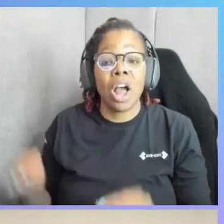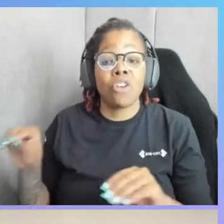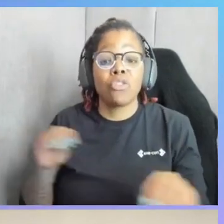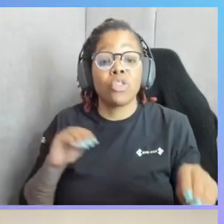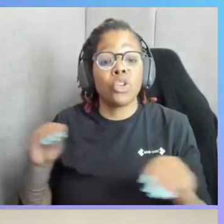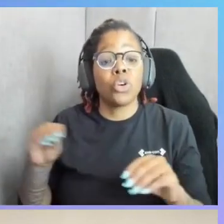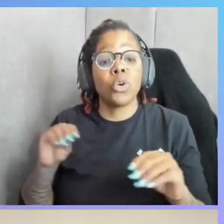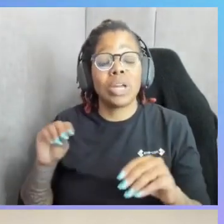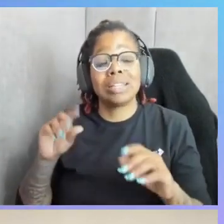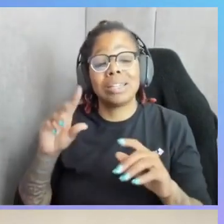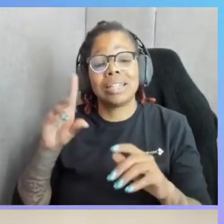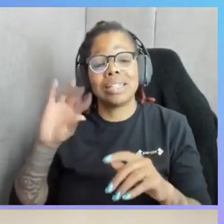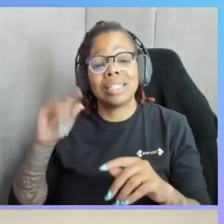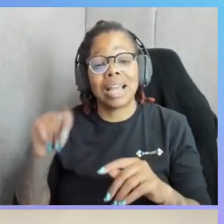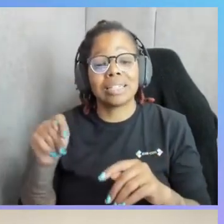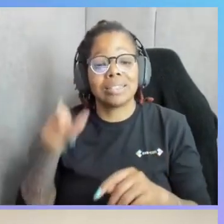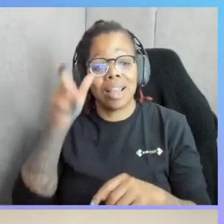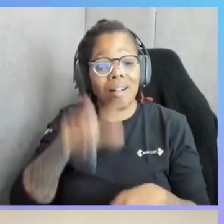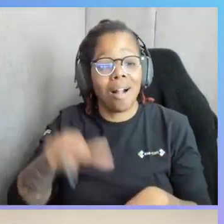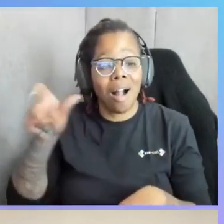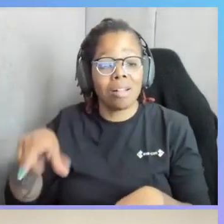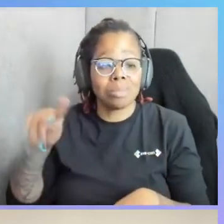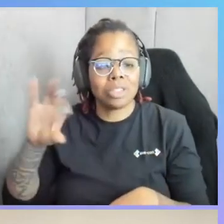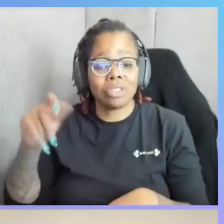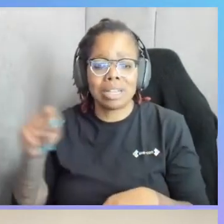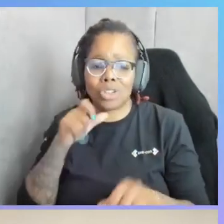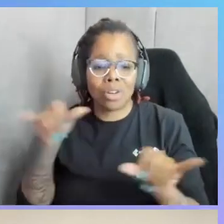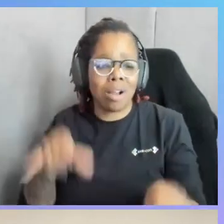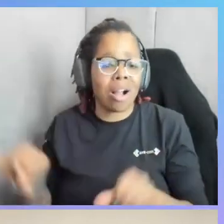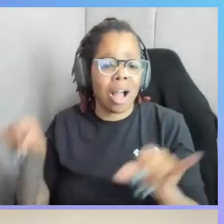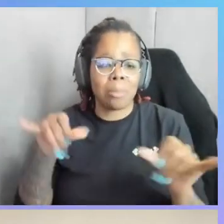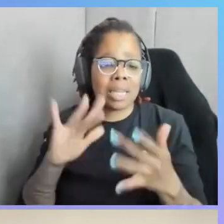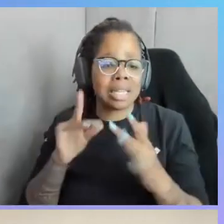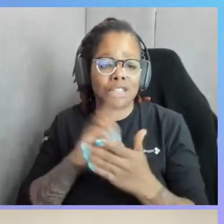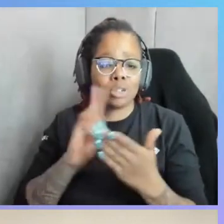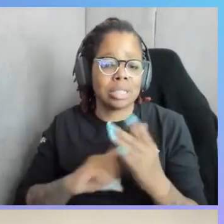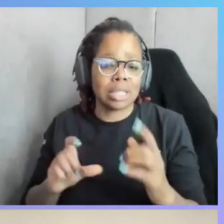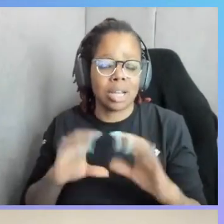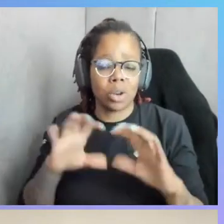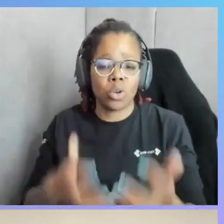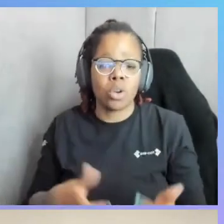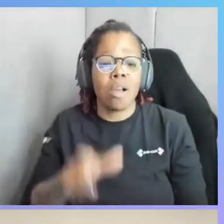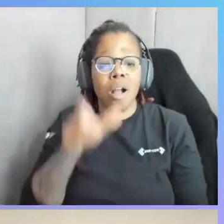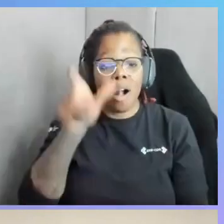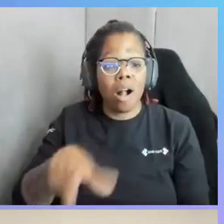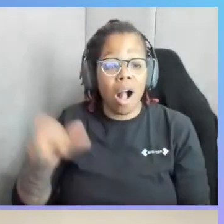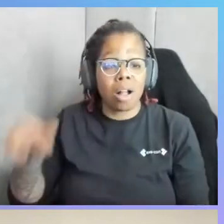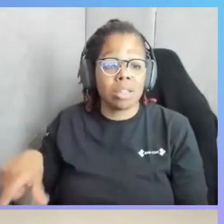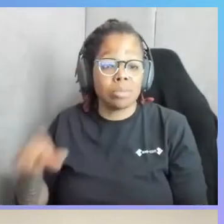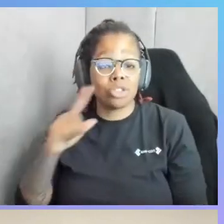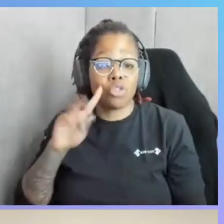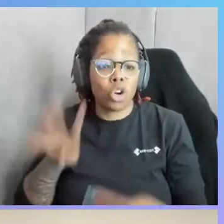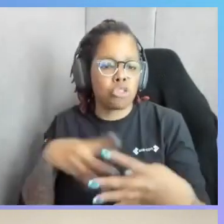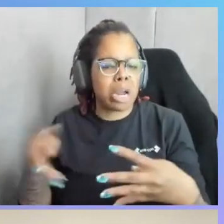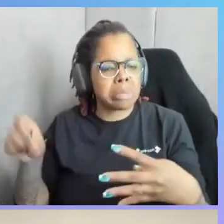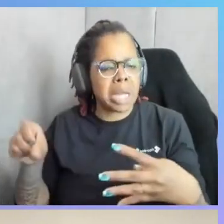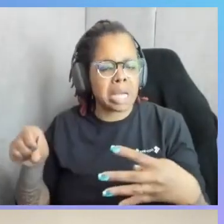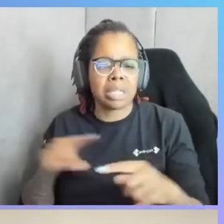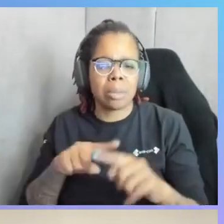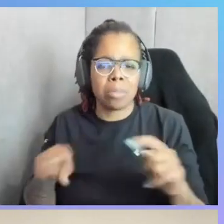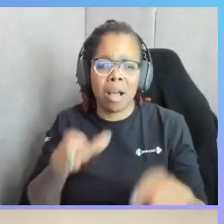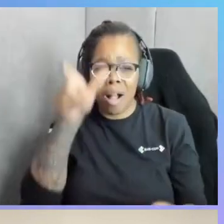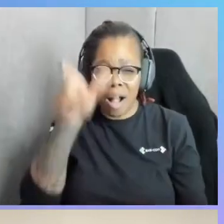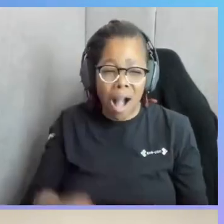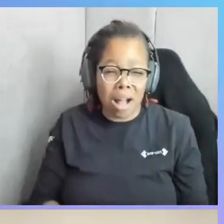columns of text are not common terms in the digital design world. Columns in the sense of a grid, yes, but columns